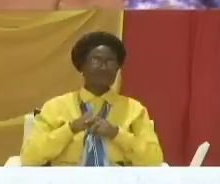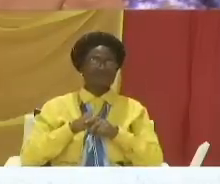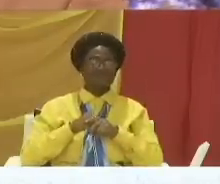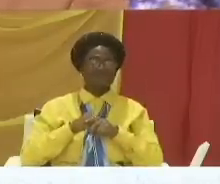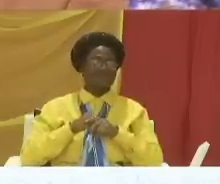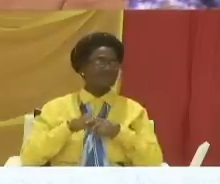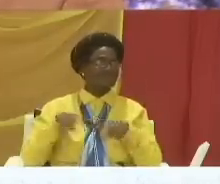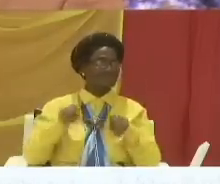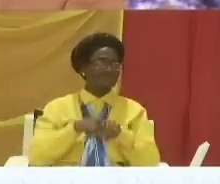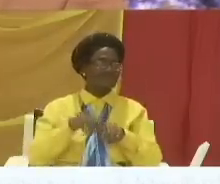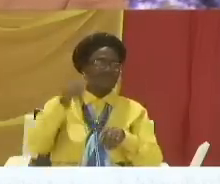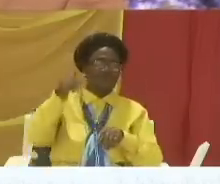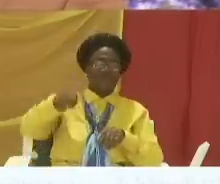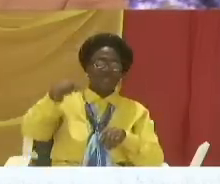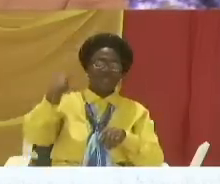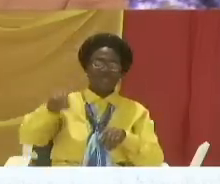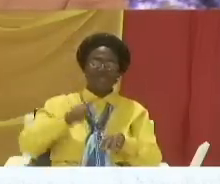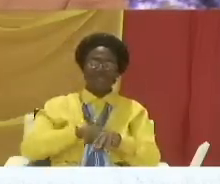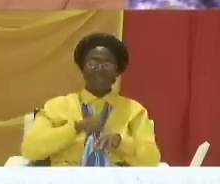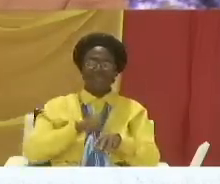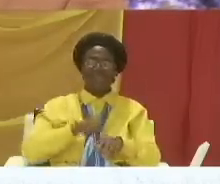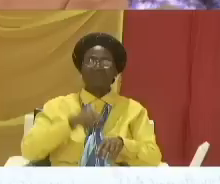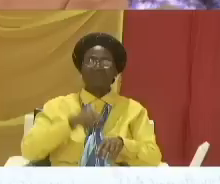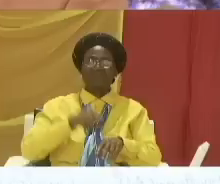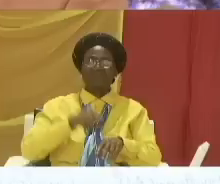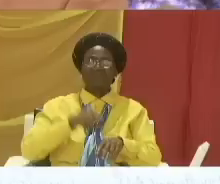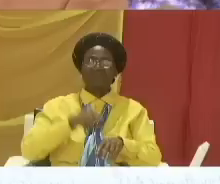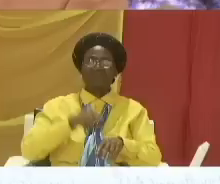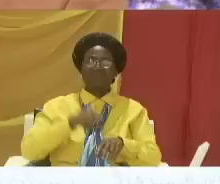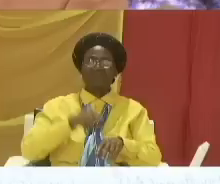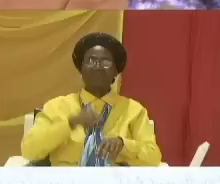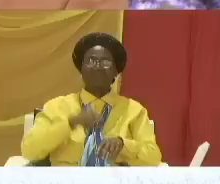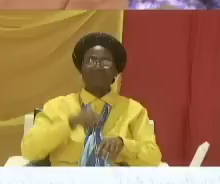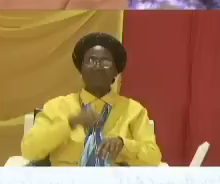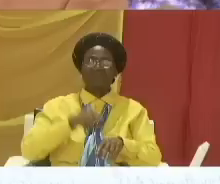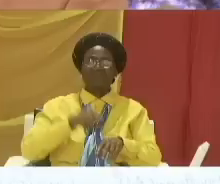So anytime anything goes wrong, check.